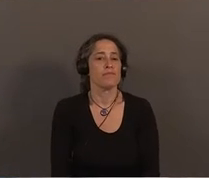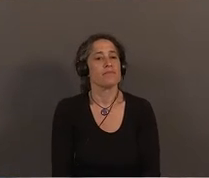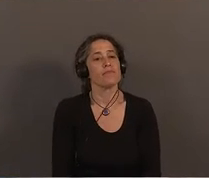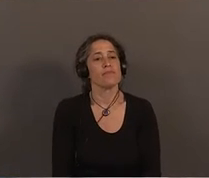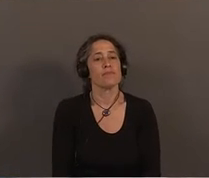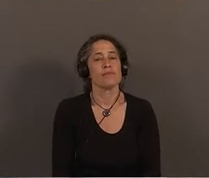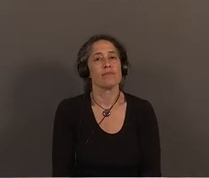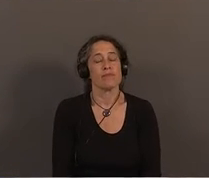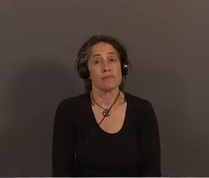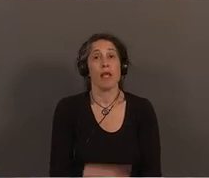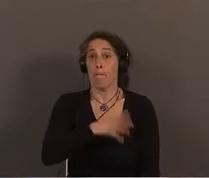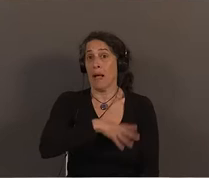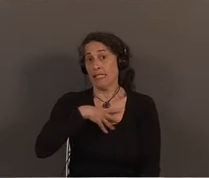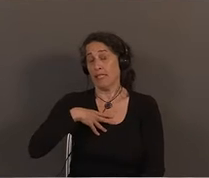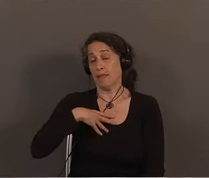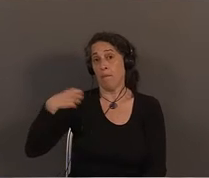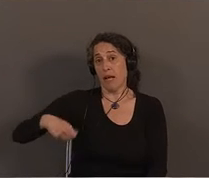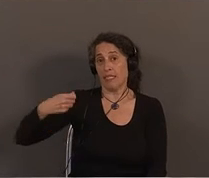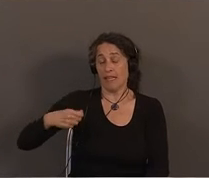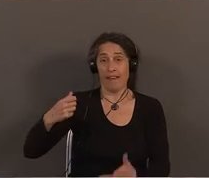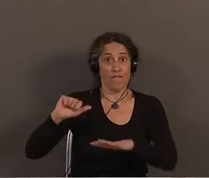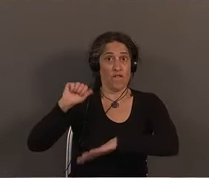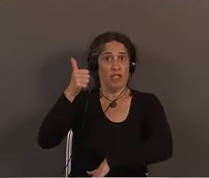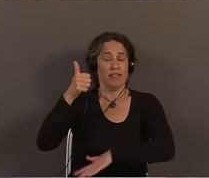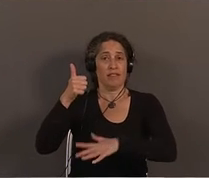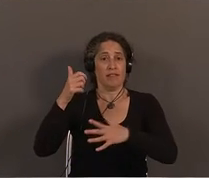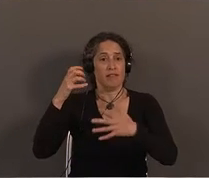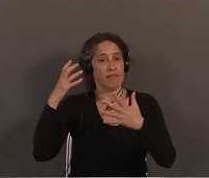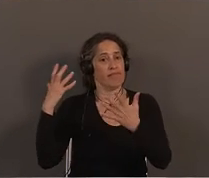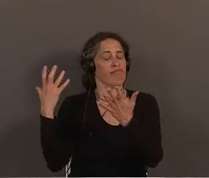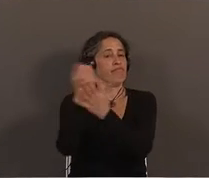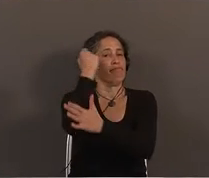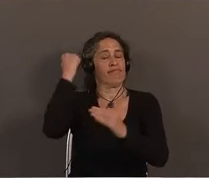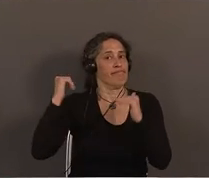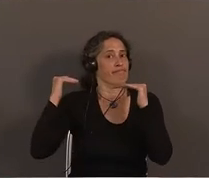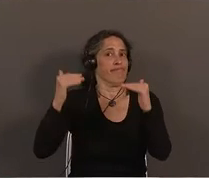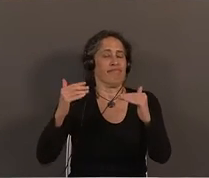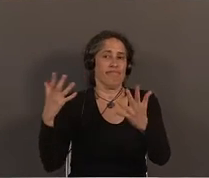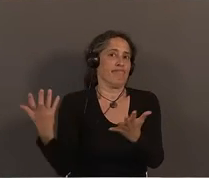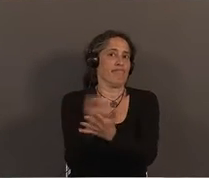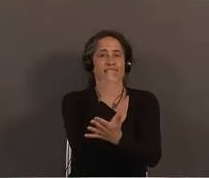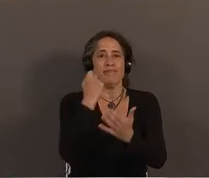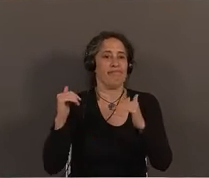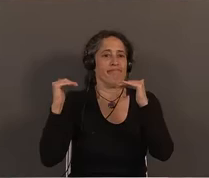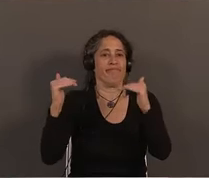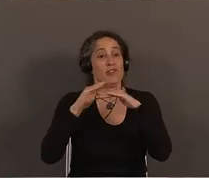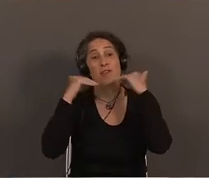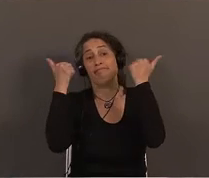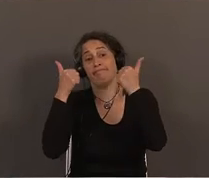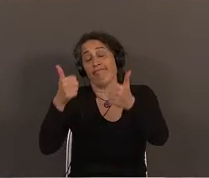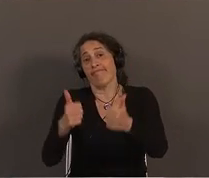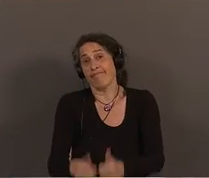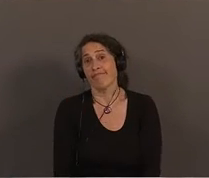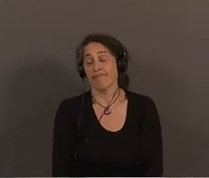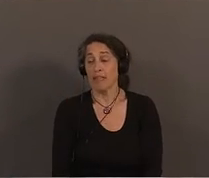our presidency, this was our first trilogue that we closed in terms of our presidency. So it was also important for us in